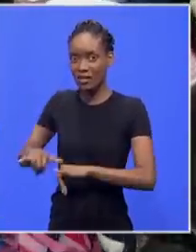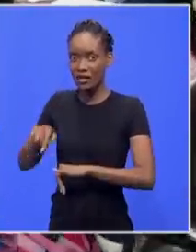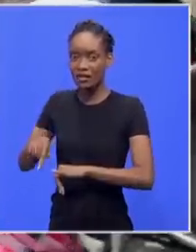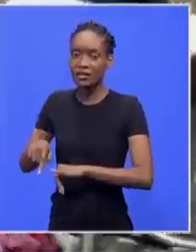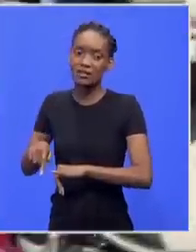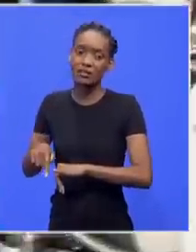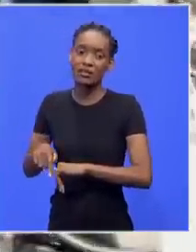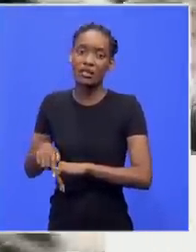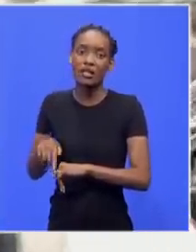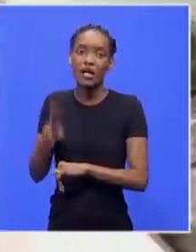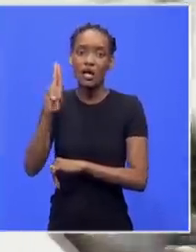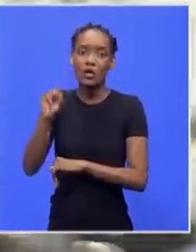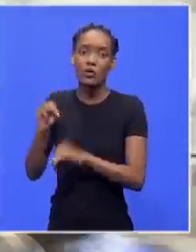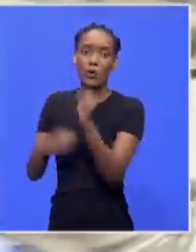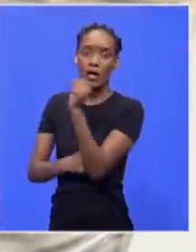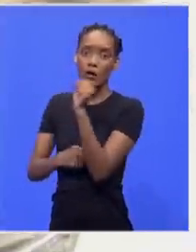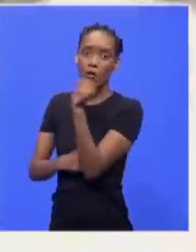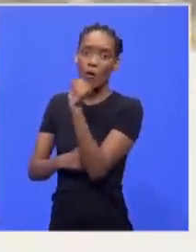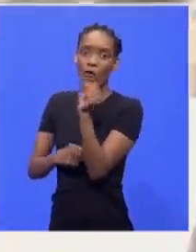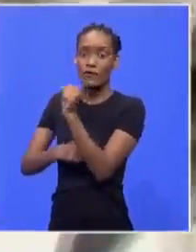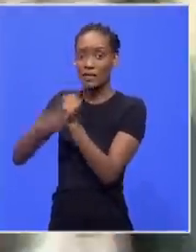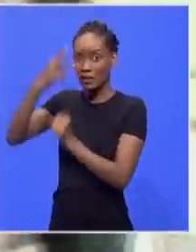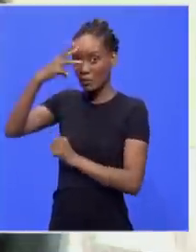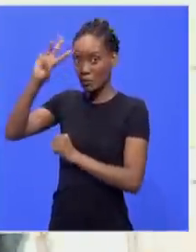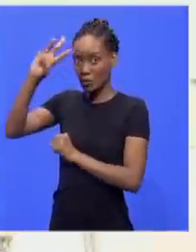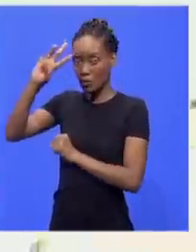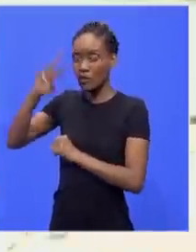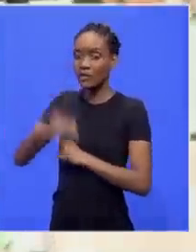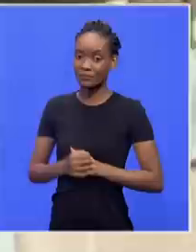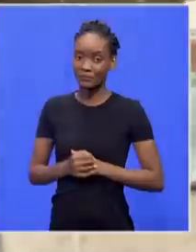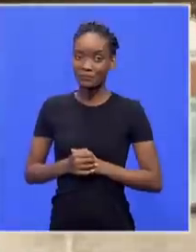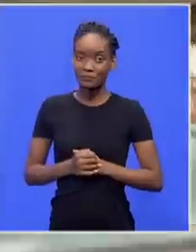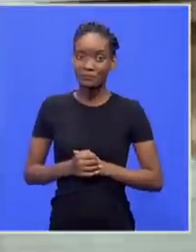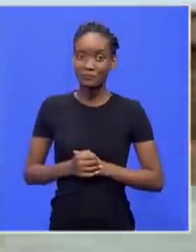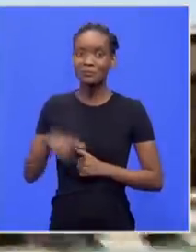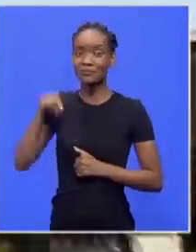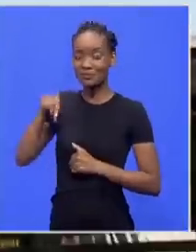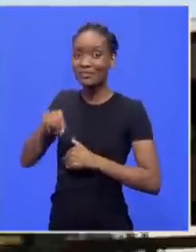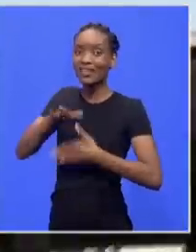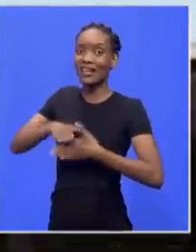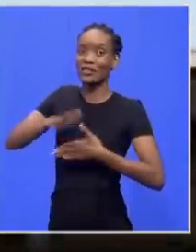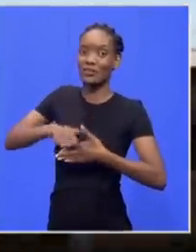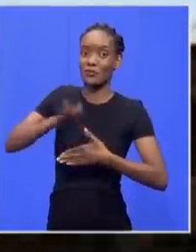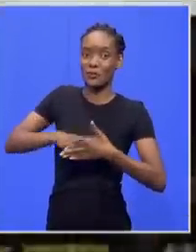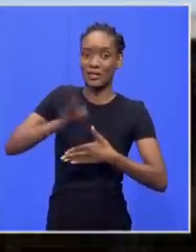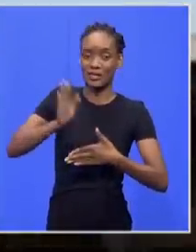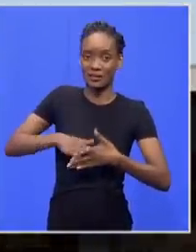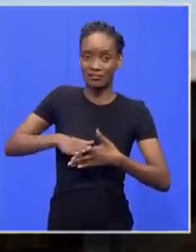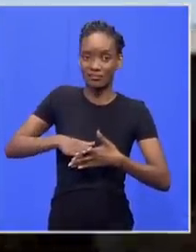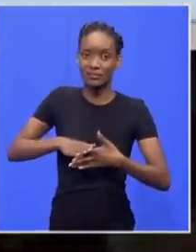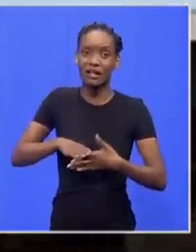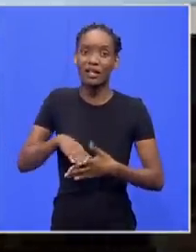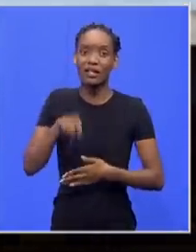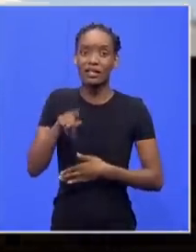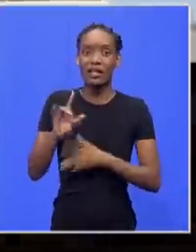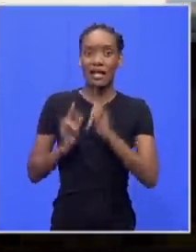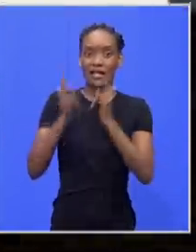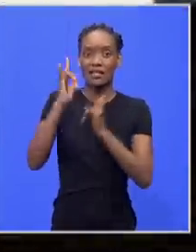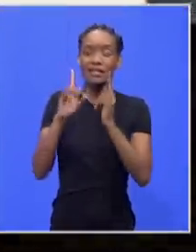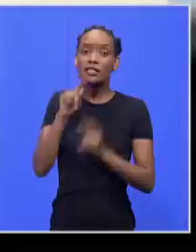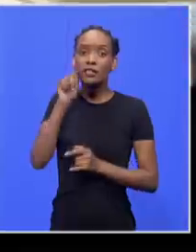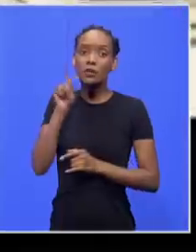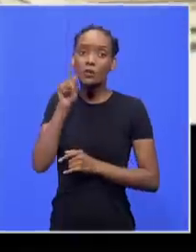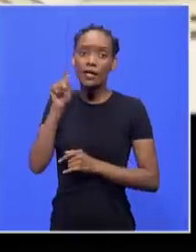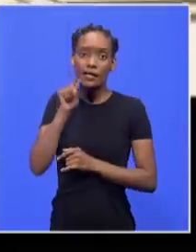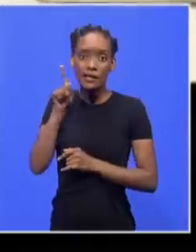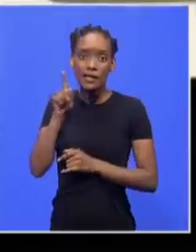of the UN here in Brooklyn, Pretoria. And it is on that premise, that basis, that the city of Tshwane and some